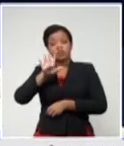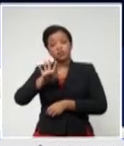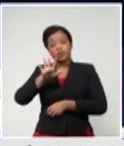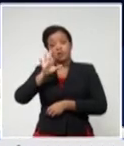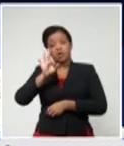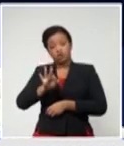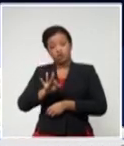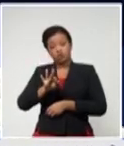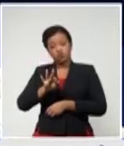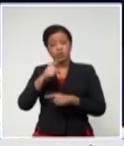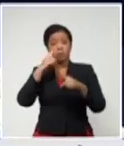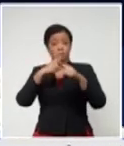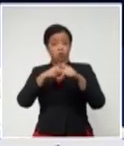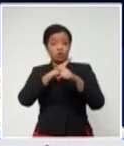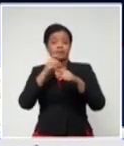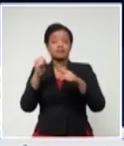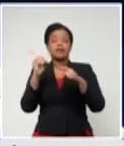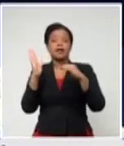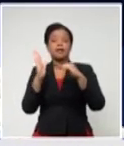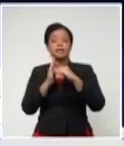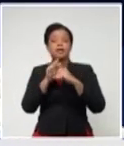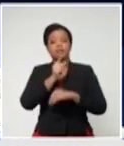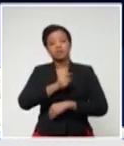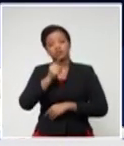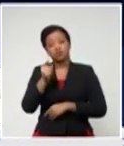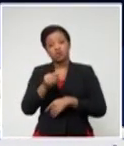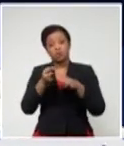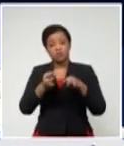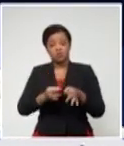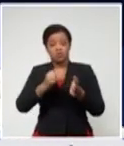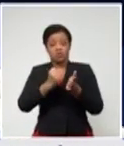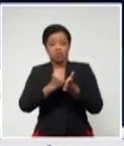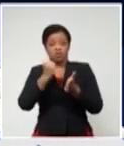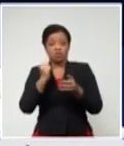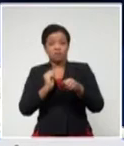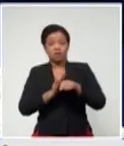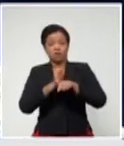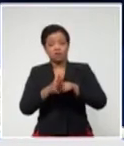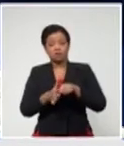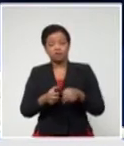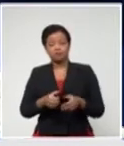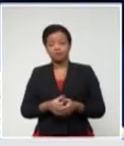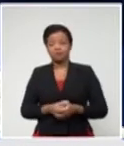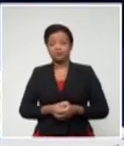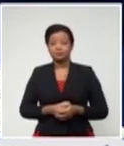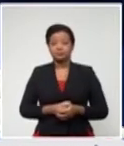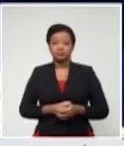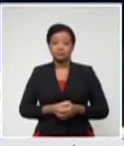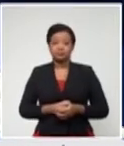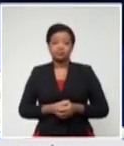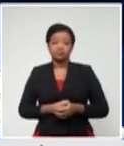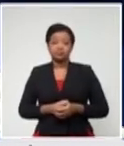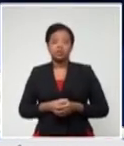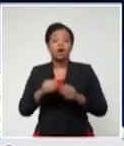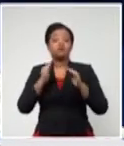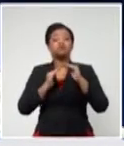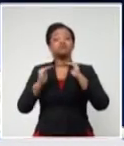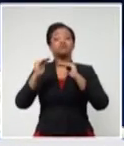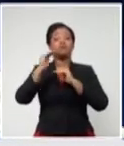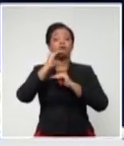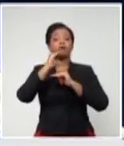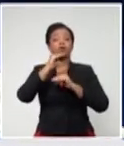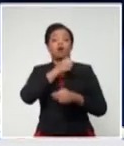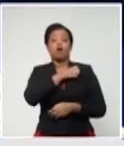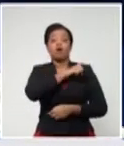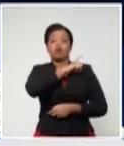at 0.58, higher than yesterday's. Havana has a rate of 1.92, also higher than